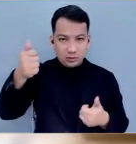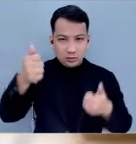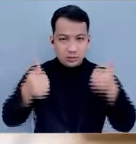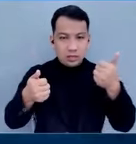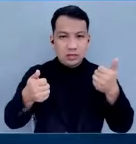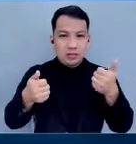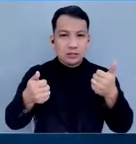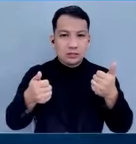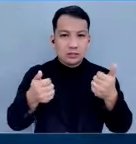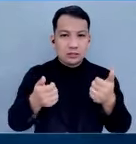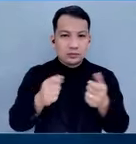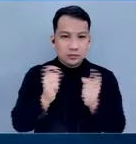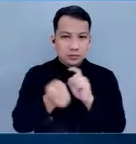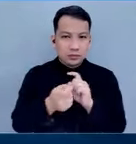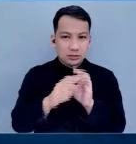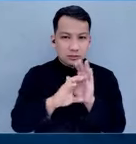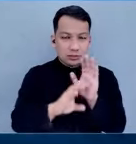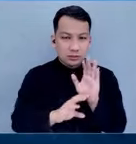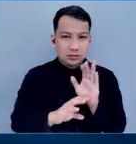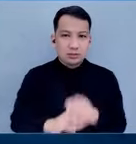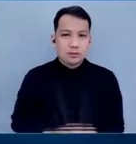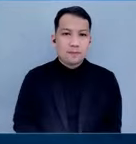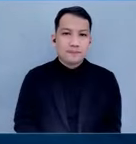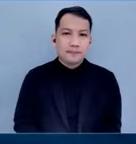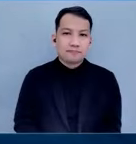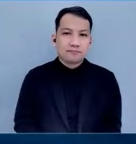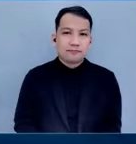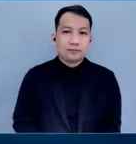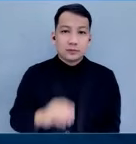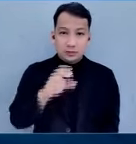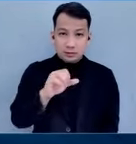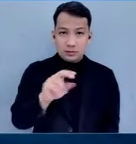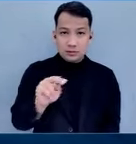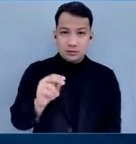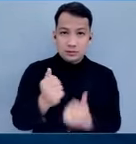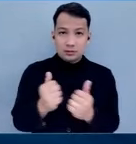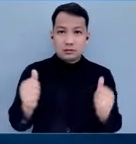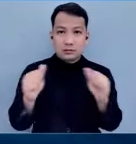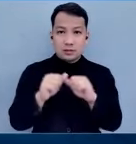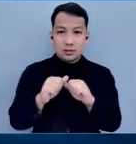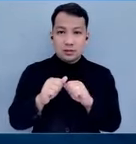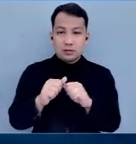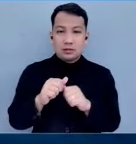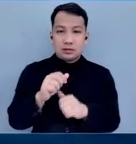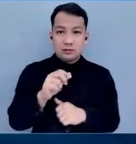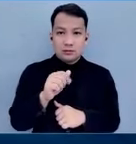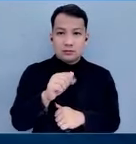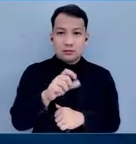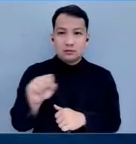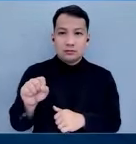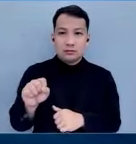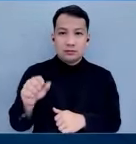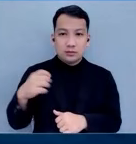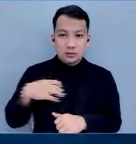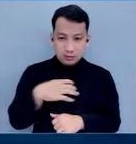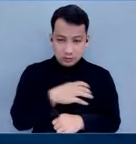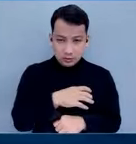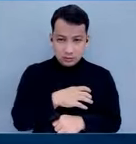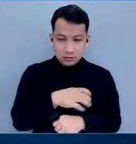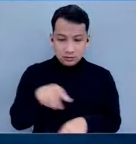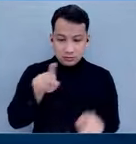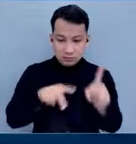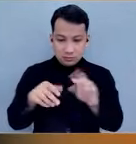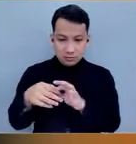Batas. When you say Constituent Assembly, it only means that Congress will perform